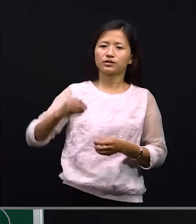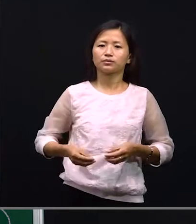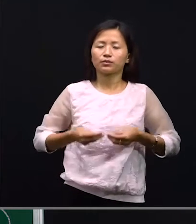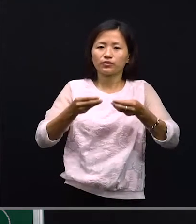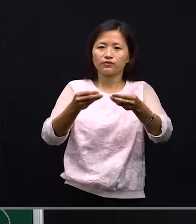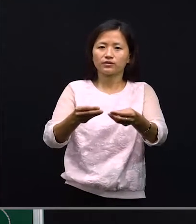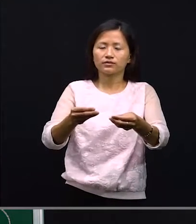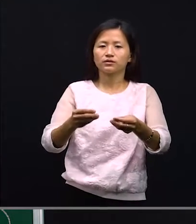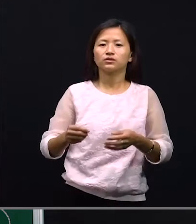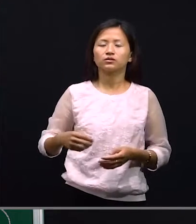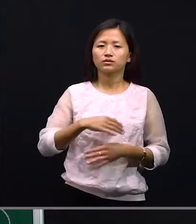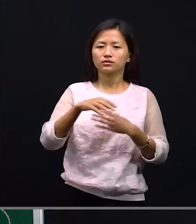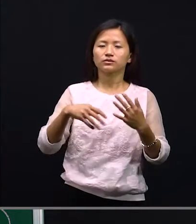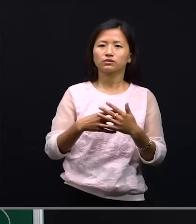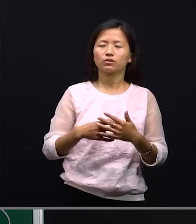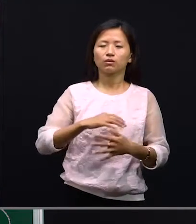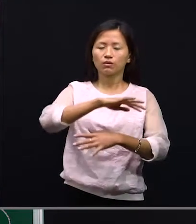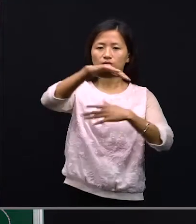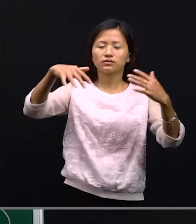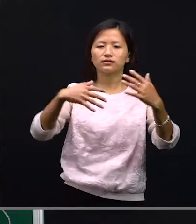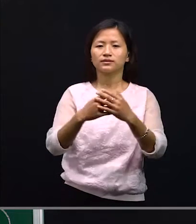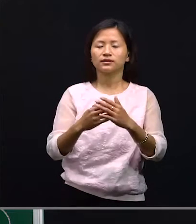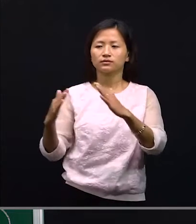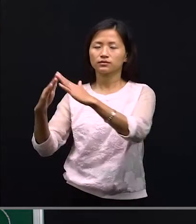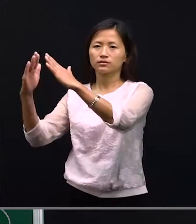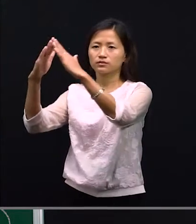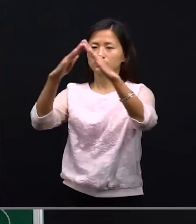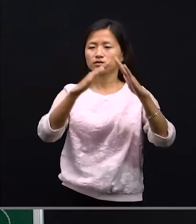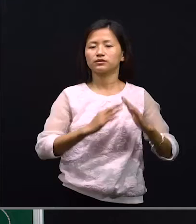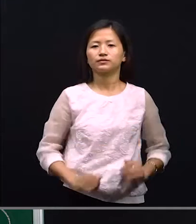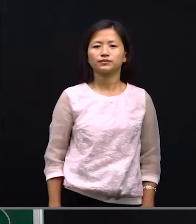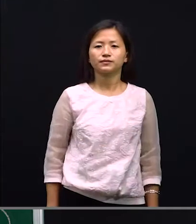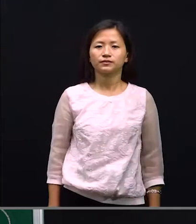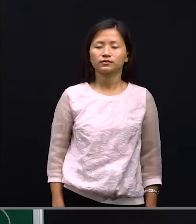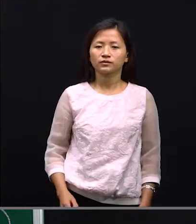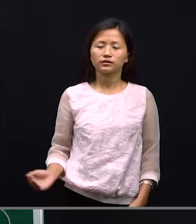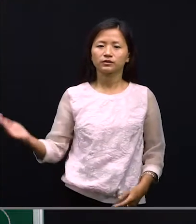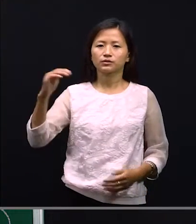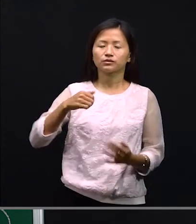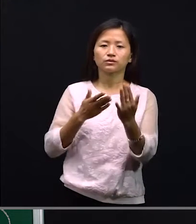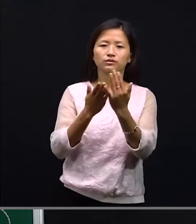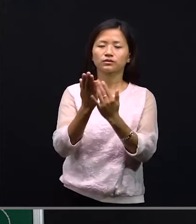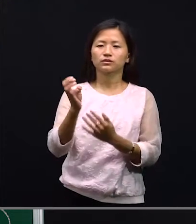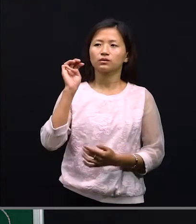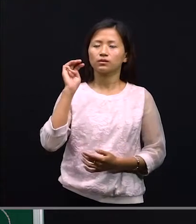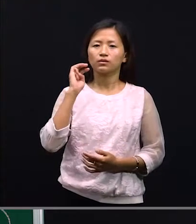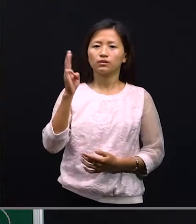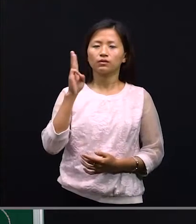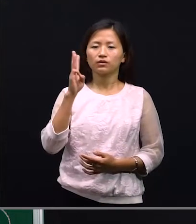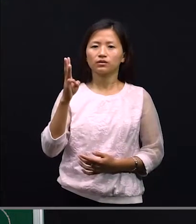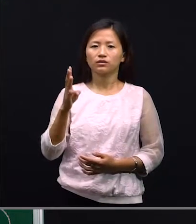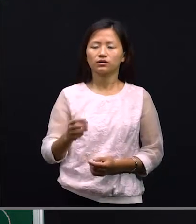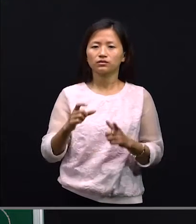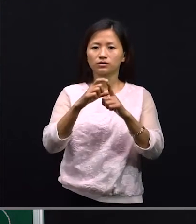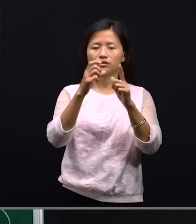provide electricity to Kohima town. All right, then coming towards Wokha, we have the